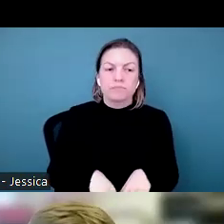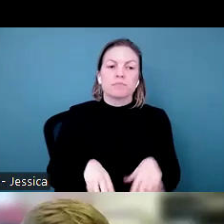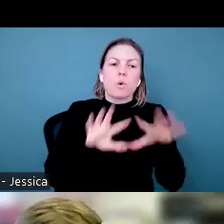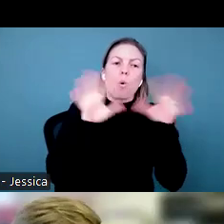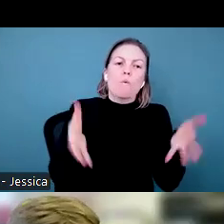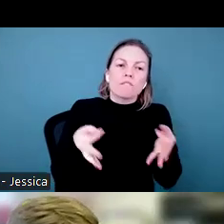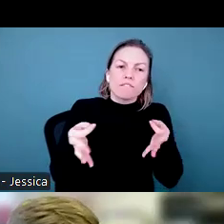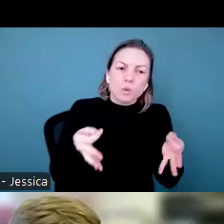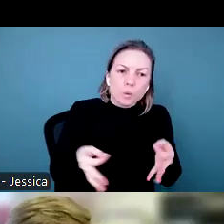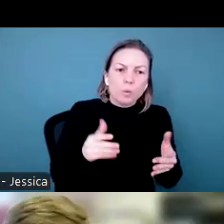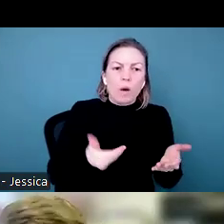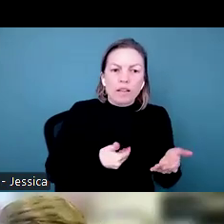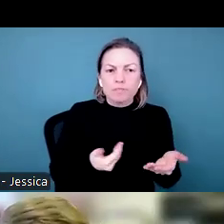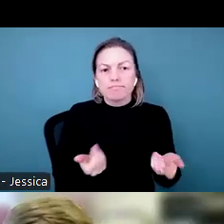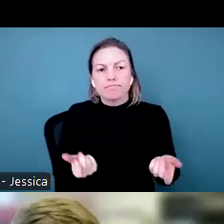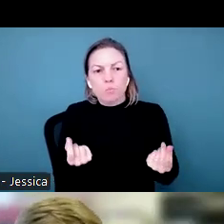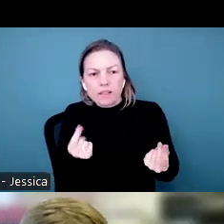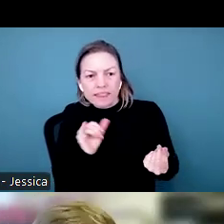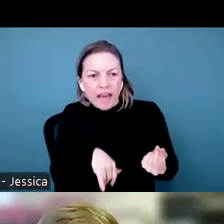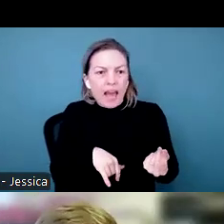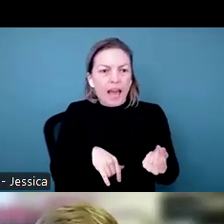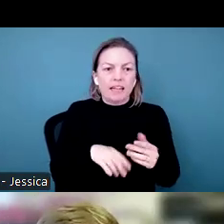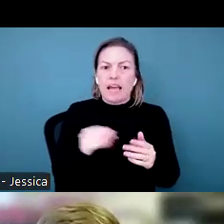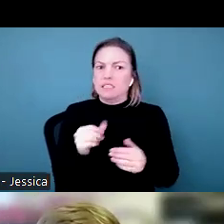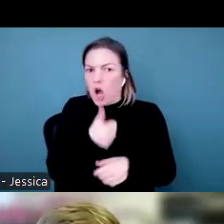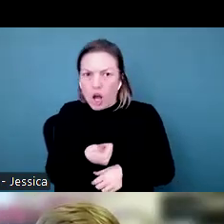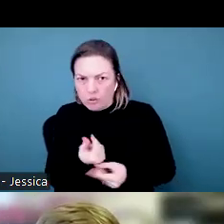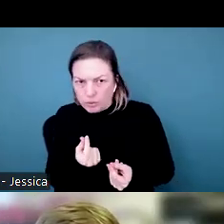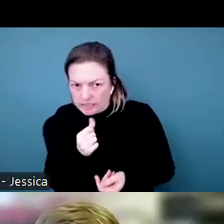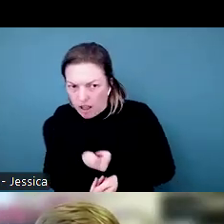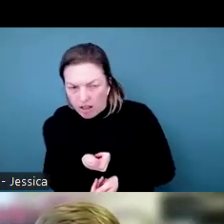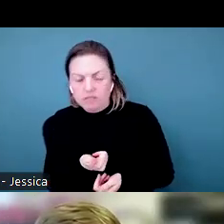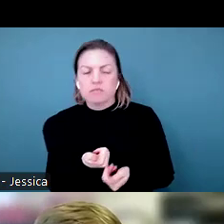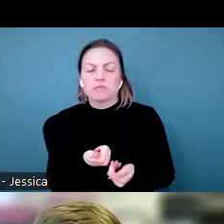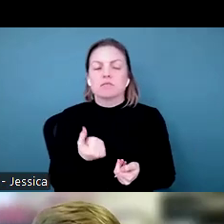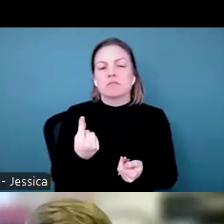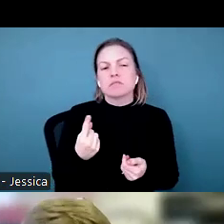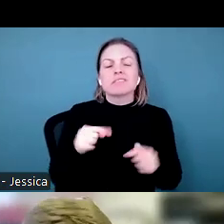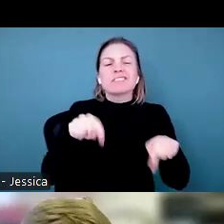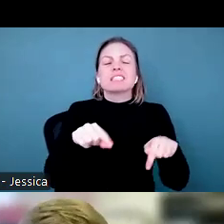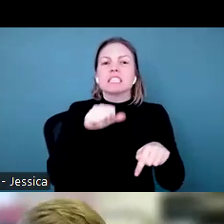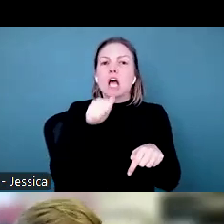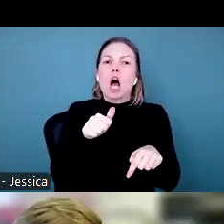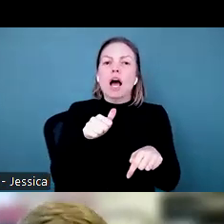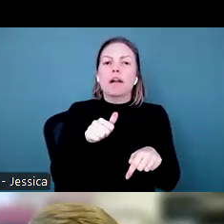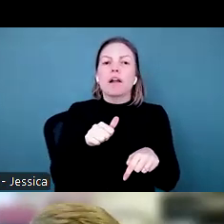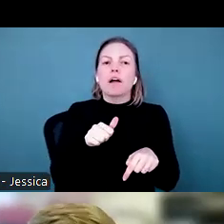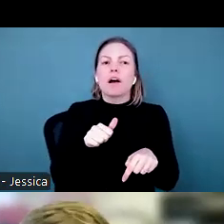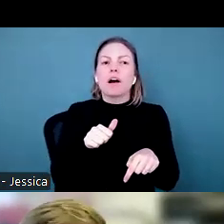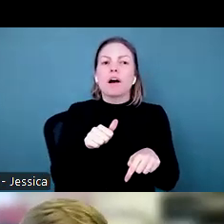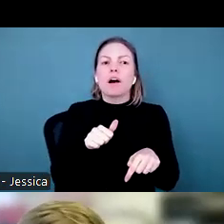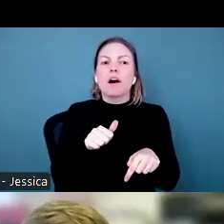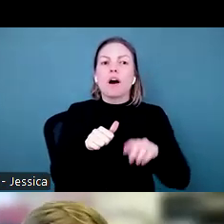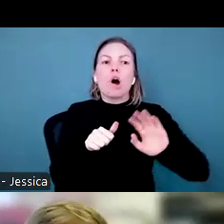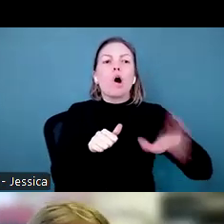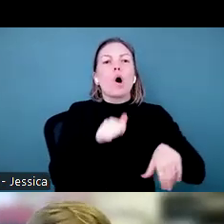people to understand what this is and what it isn't. This isn't a way to get around going to your caregiver resource